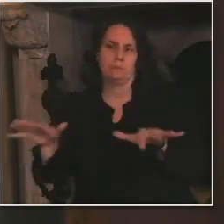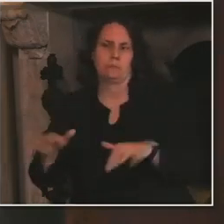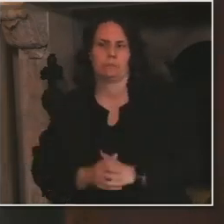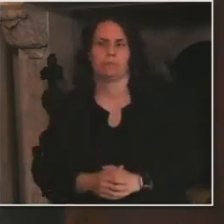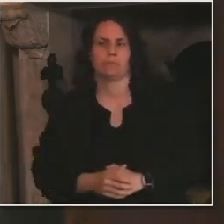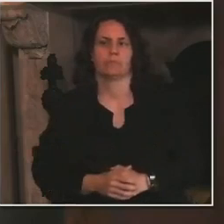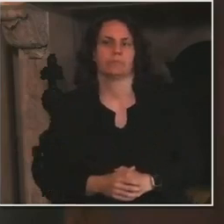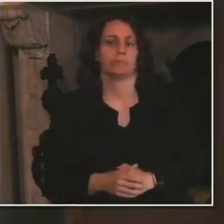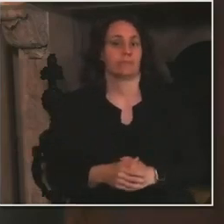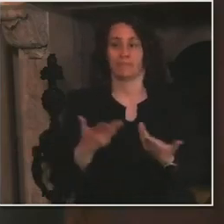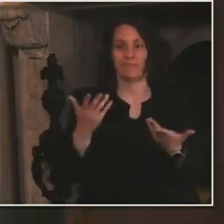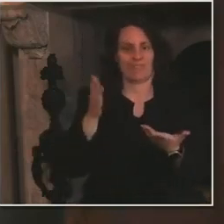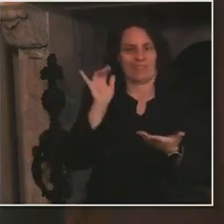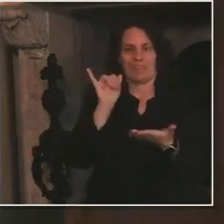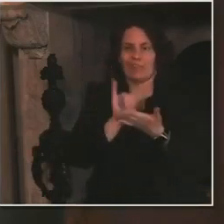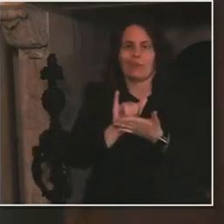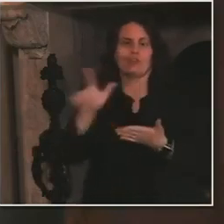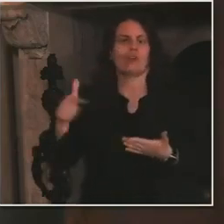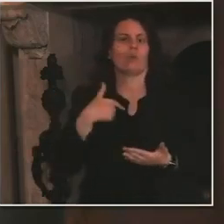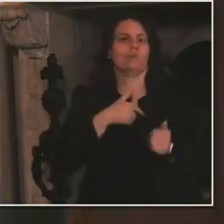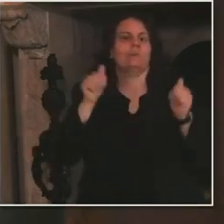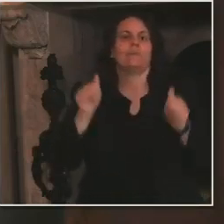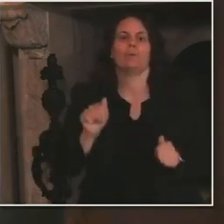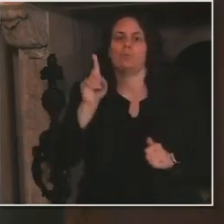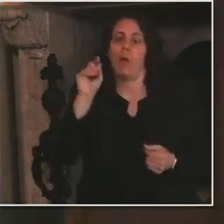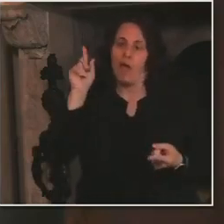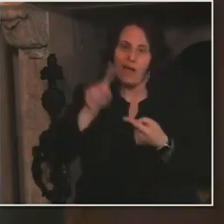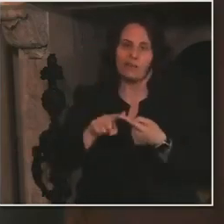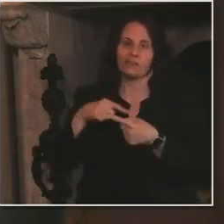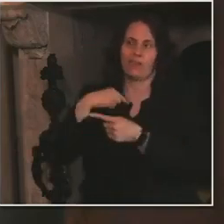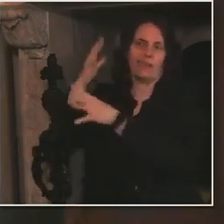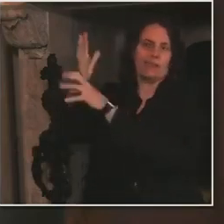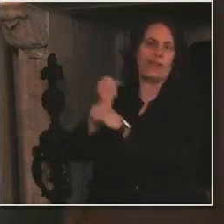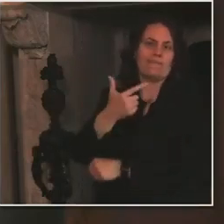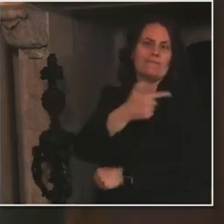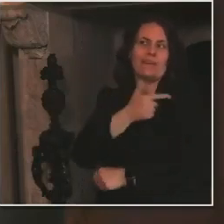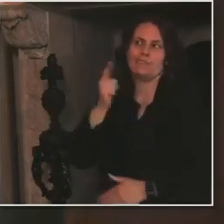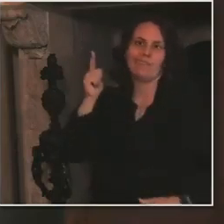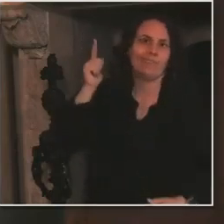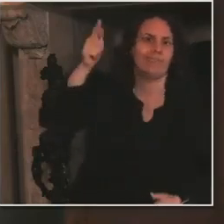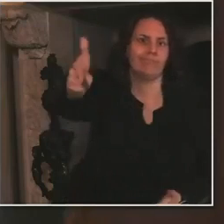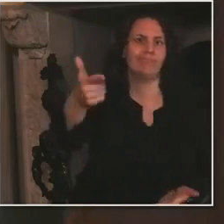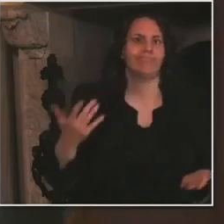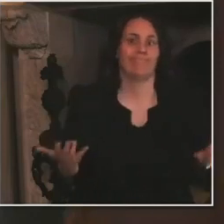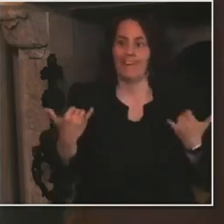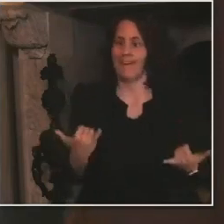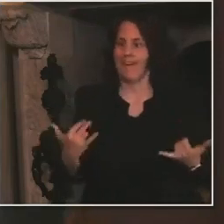medical intervention. So we're tracking closely our capacity as it relates to its